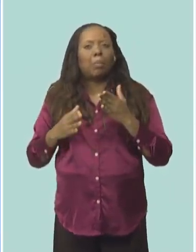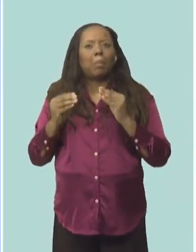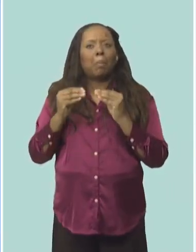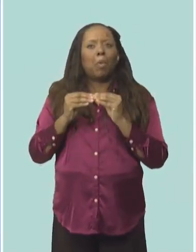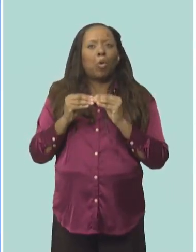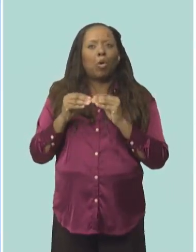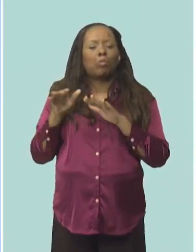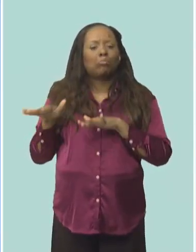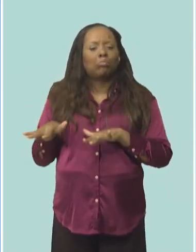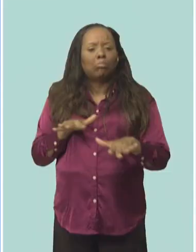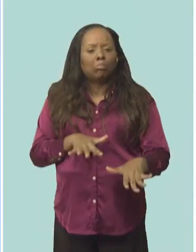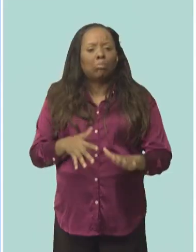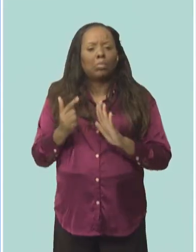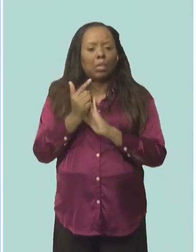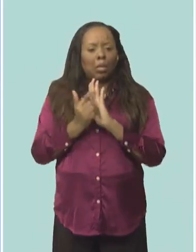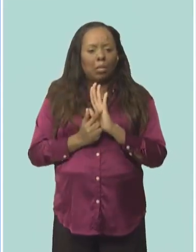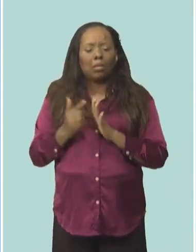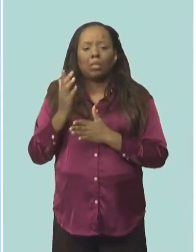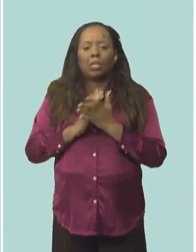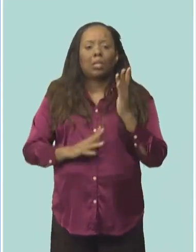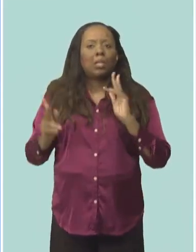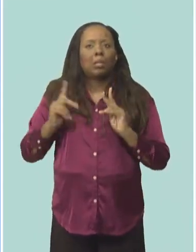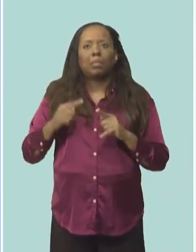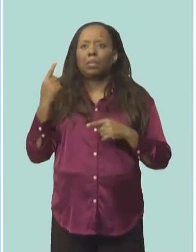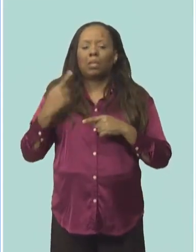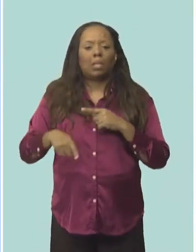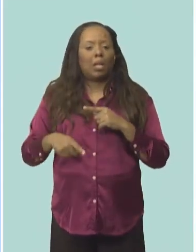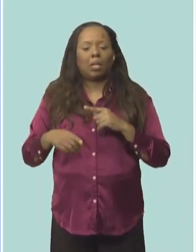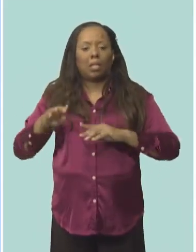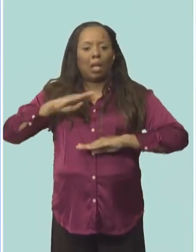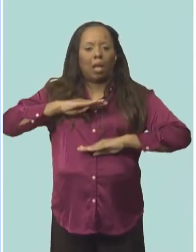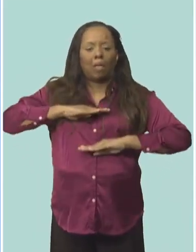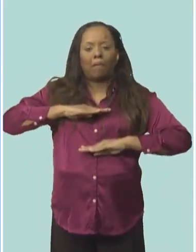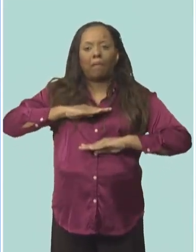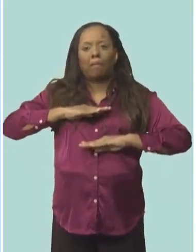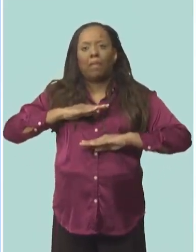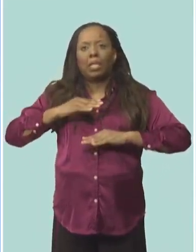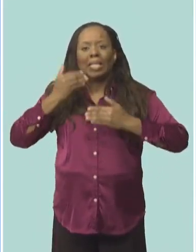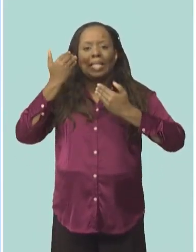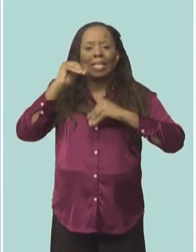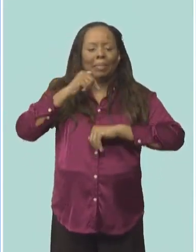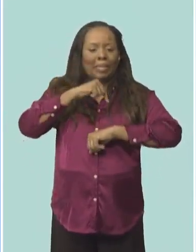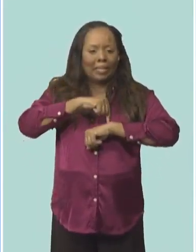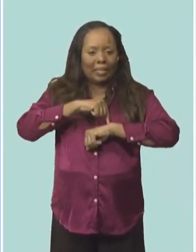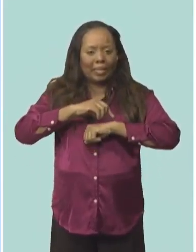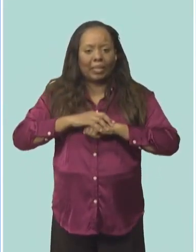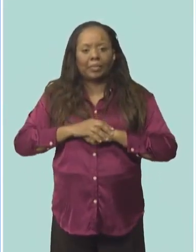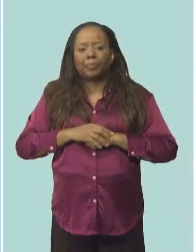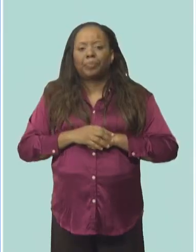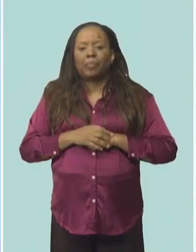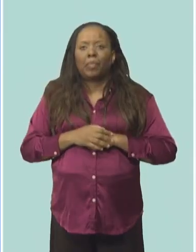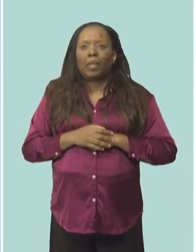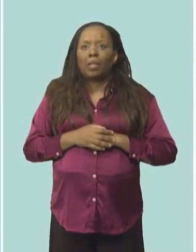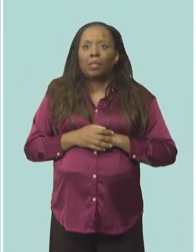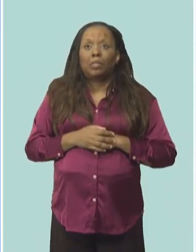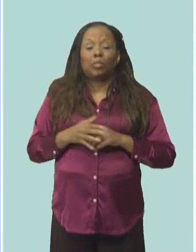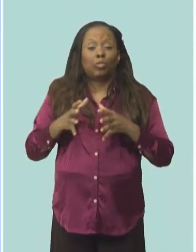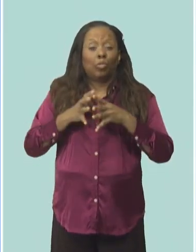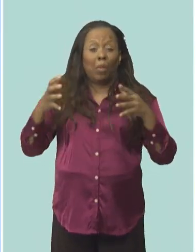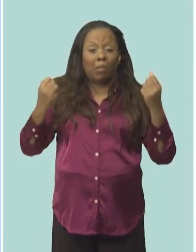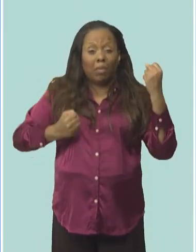determined since some motorists have been unable to comply with the deadline owing to the inability of tint installers to meet the heavy